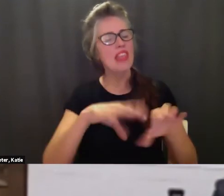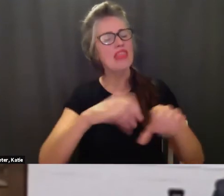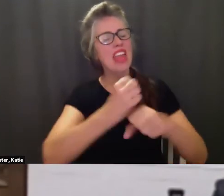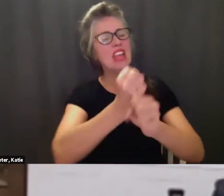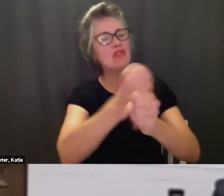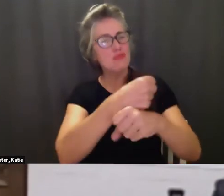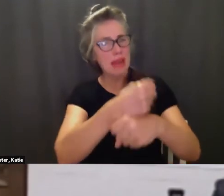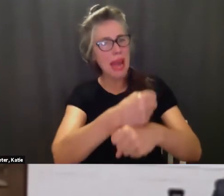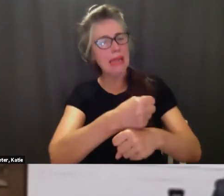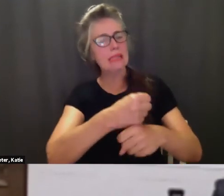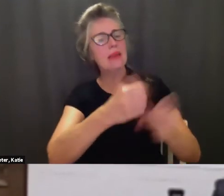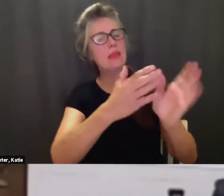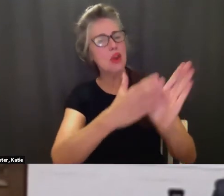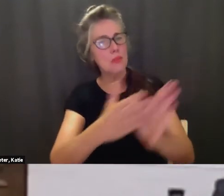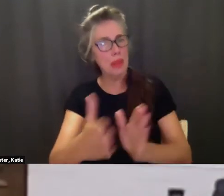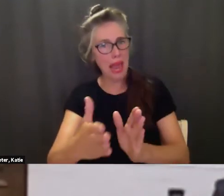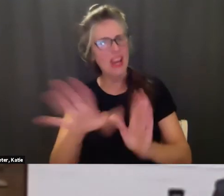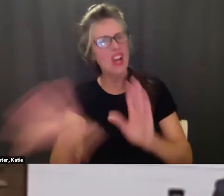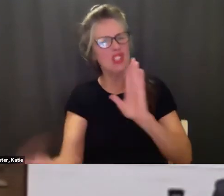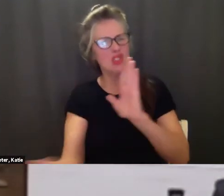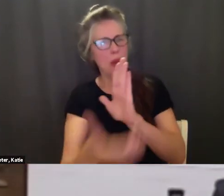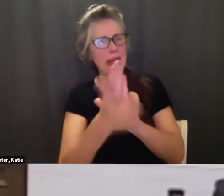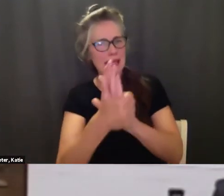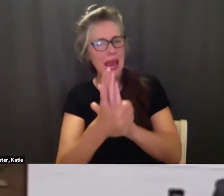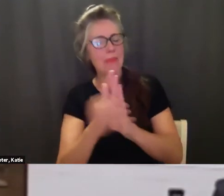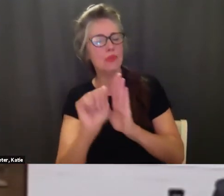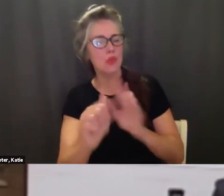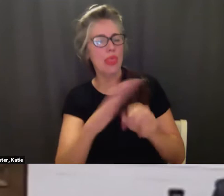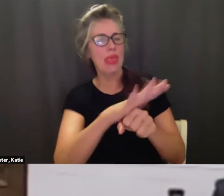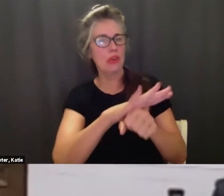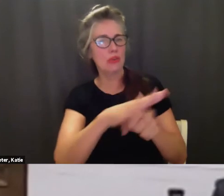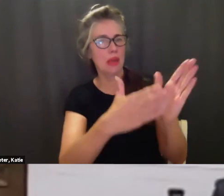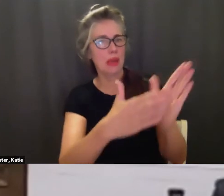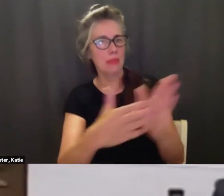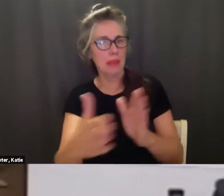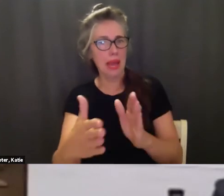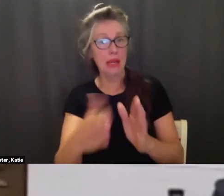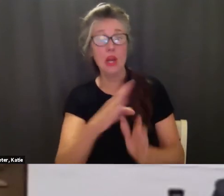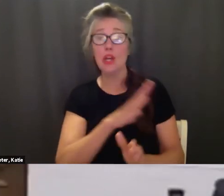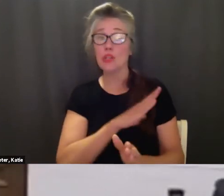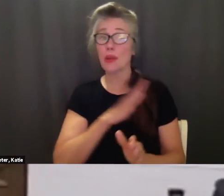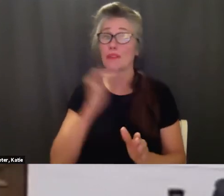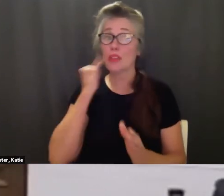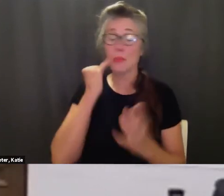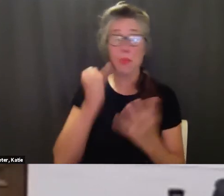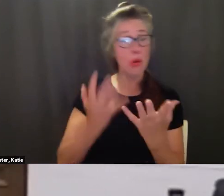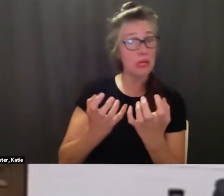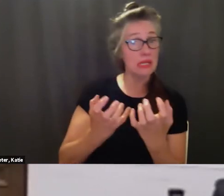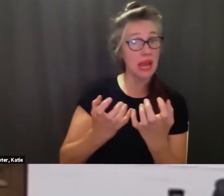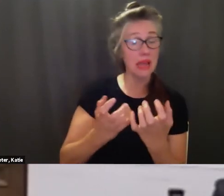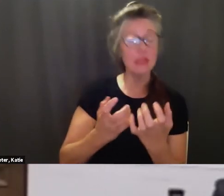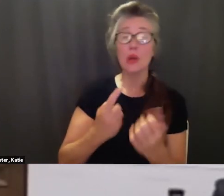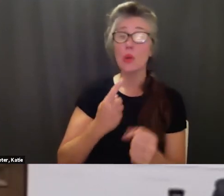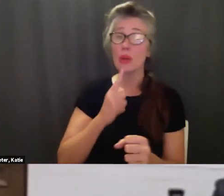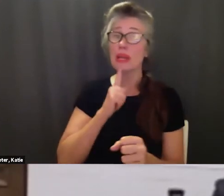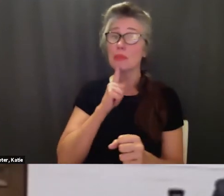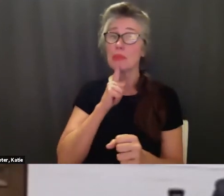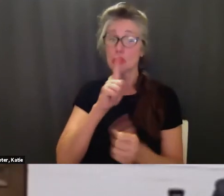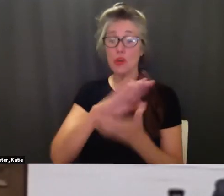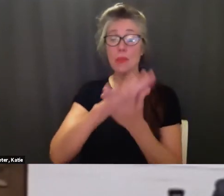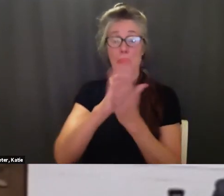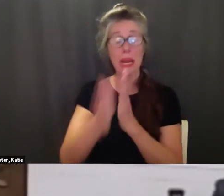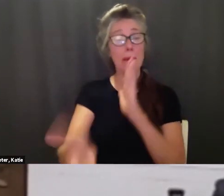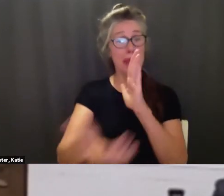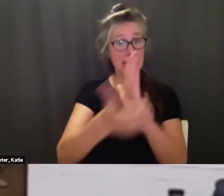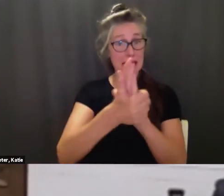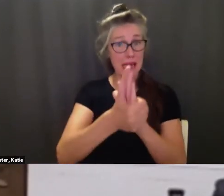sort of an addendum to their site plan. So if the board so desires, we can ensure that those become an addendum to the